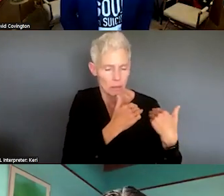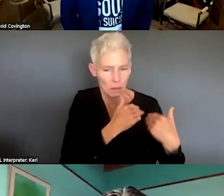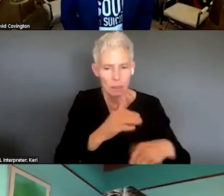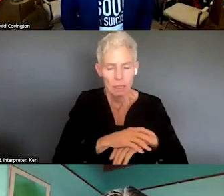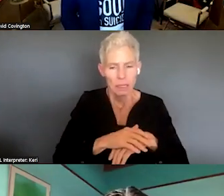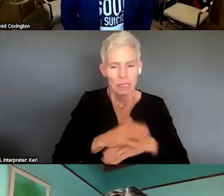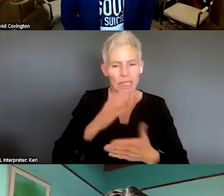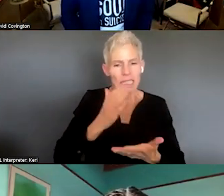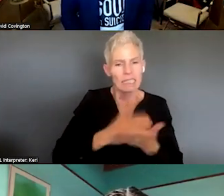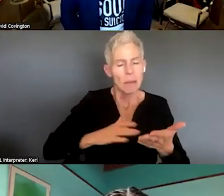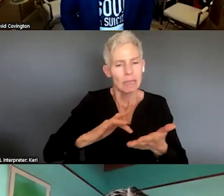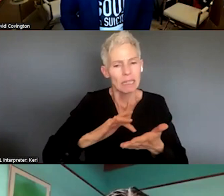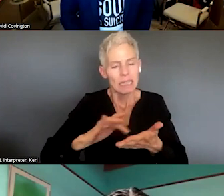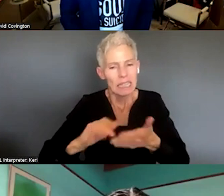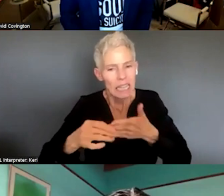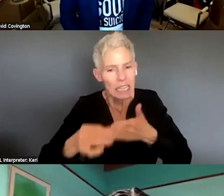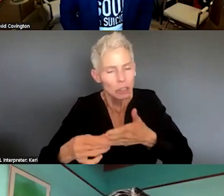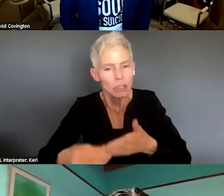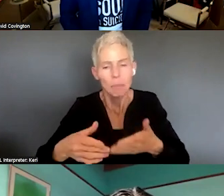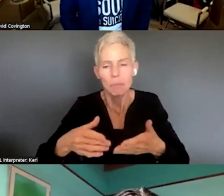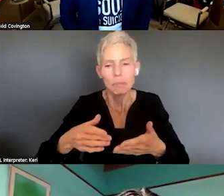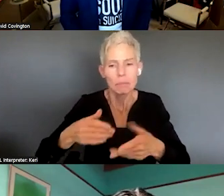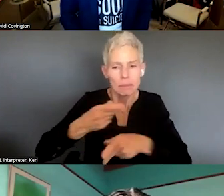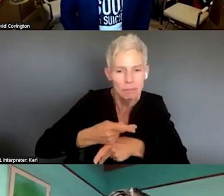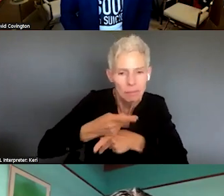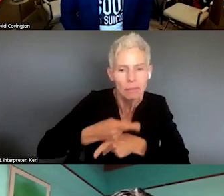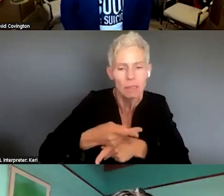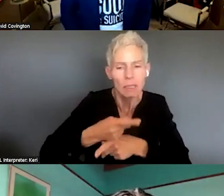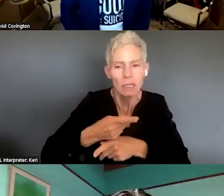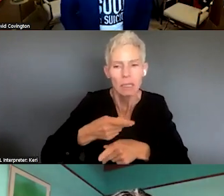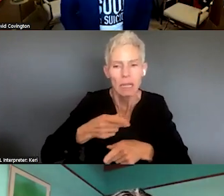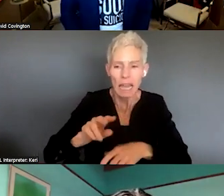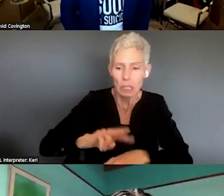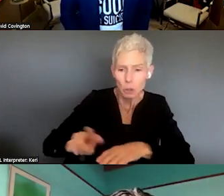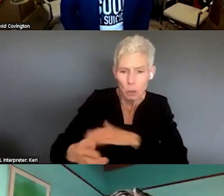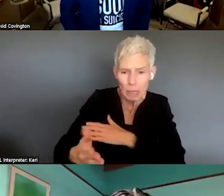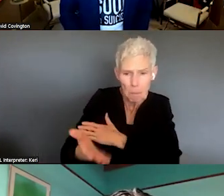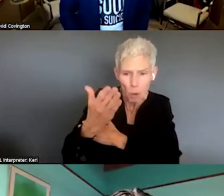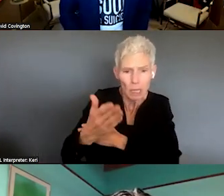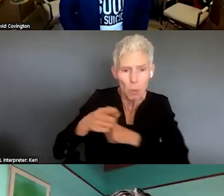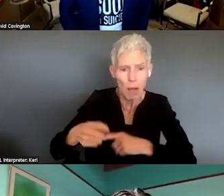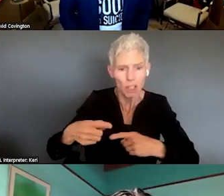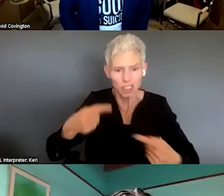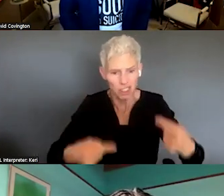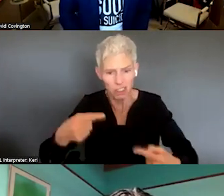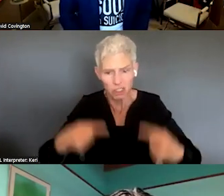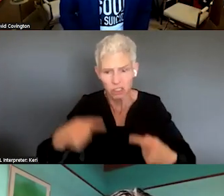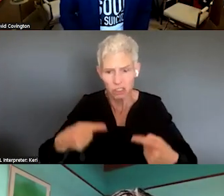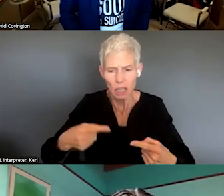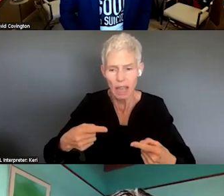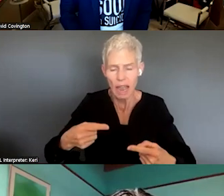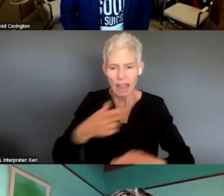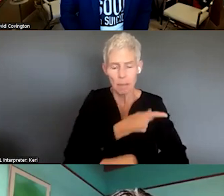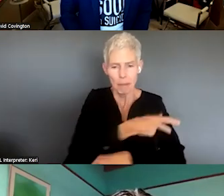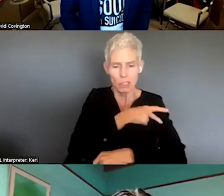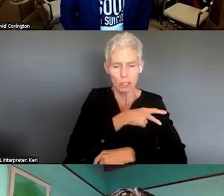into disputes in the moment at 2 in the morning as you're arguing and put the patient in the middle. Like, save it for and send it to